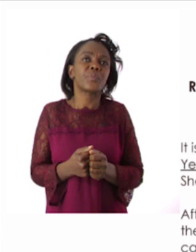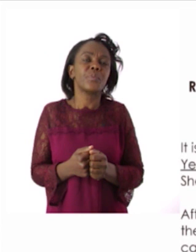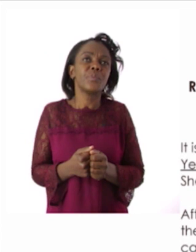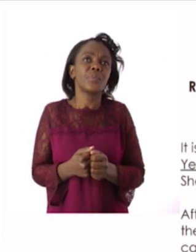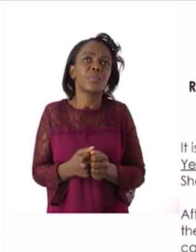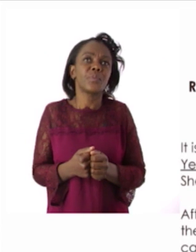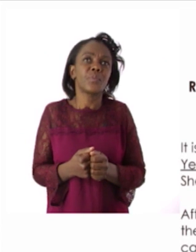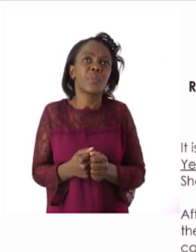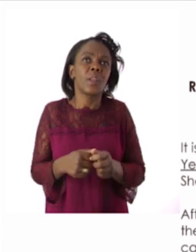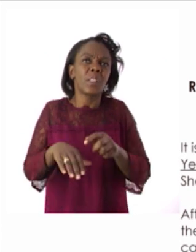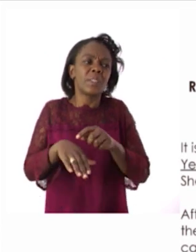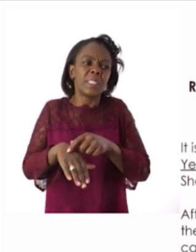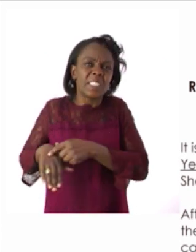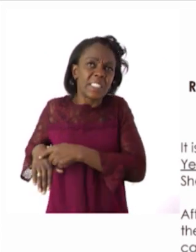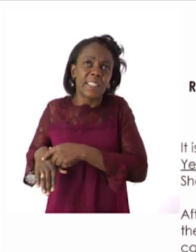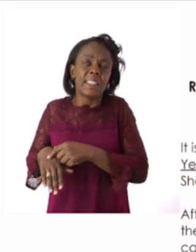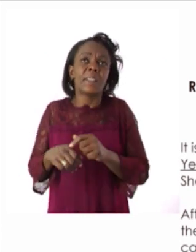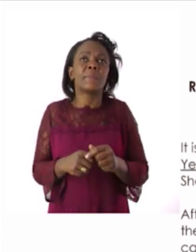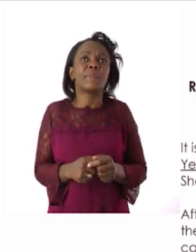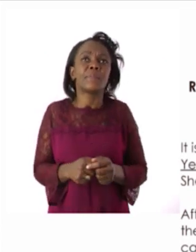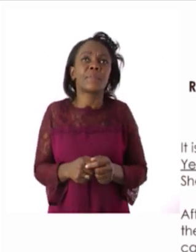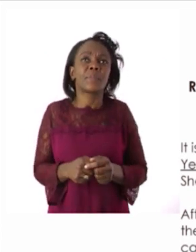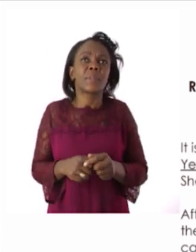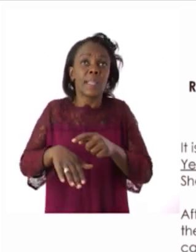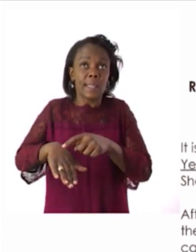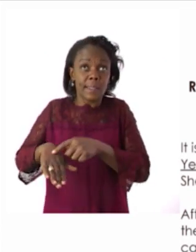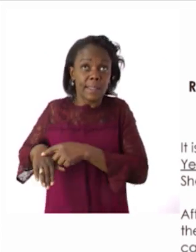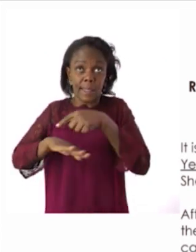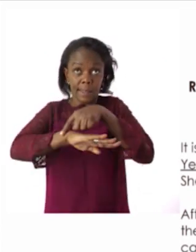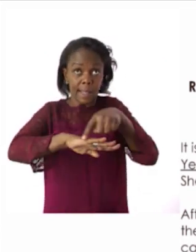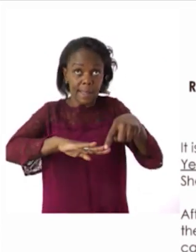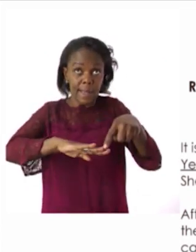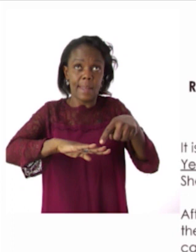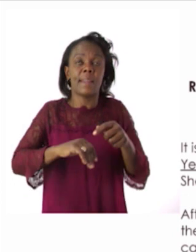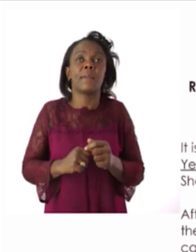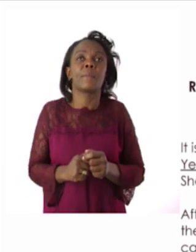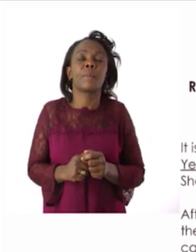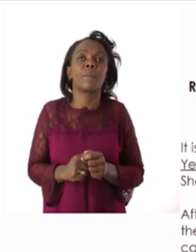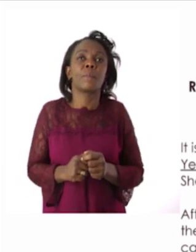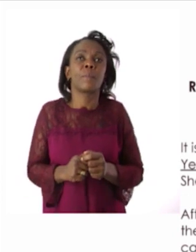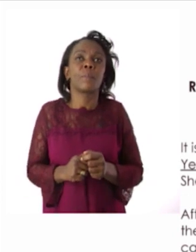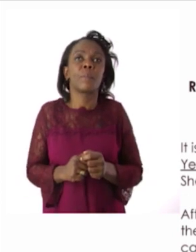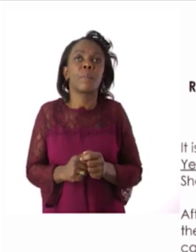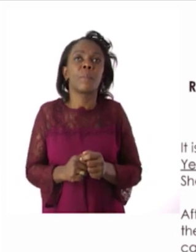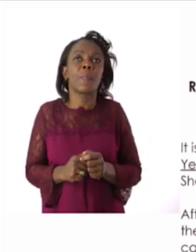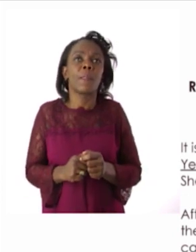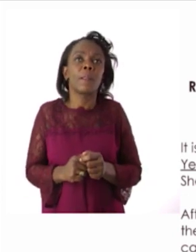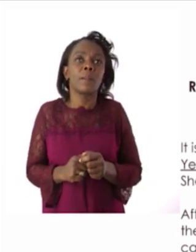read yesterday while we are clapping. So please clap with me at home. Clap with me. Yesterday. Let's clap.